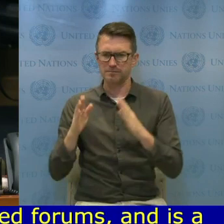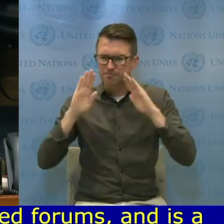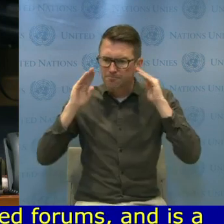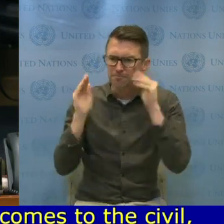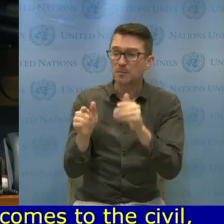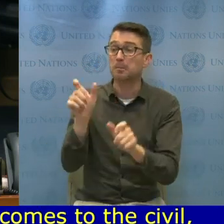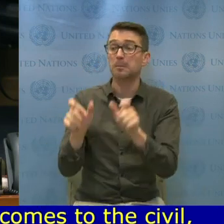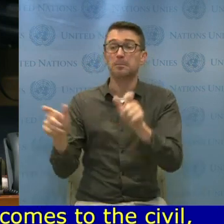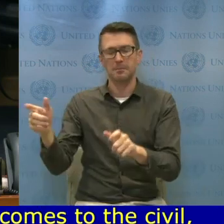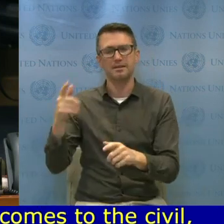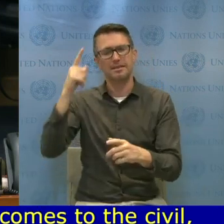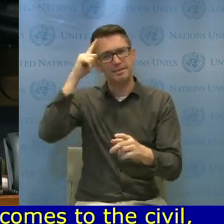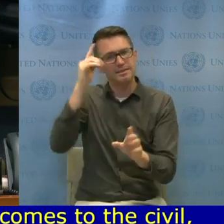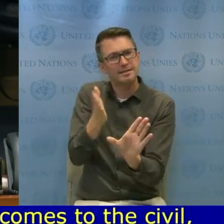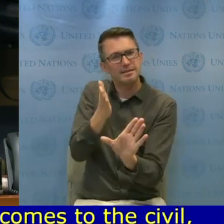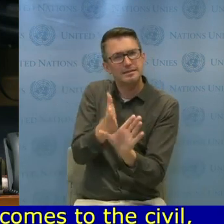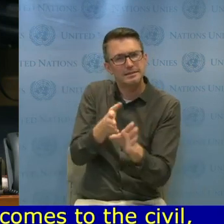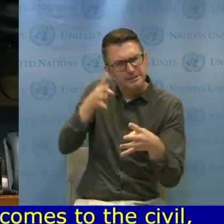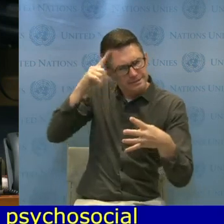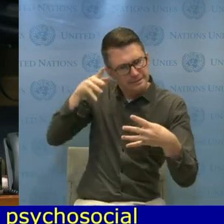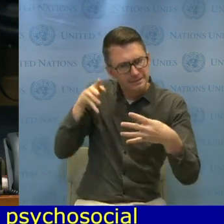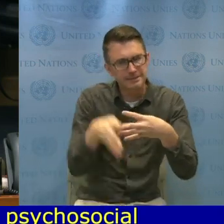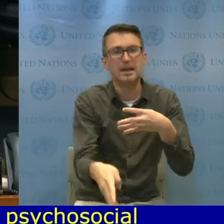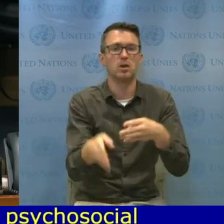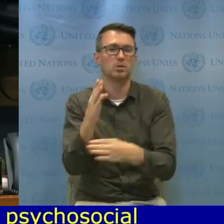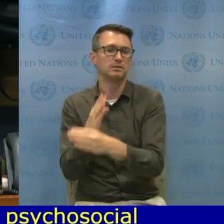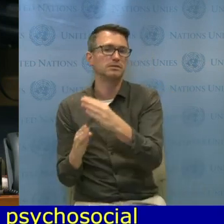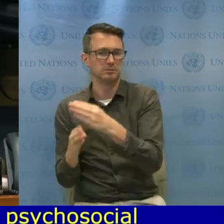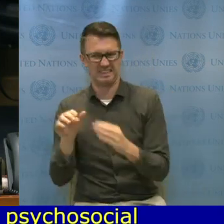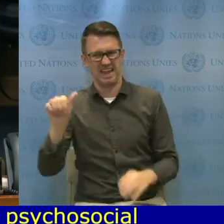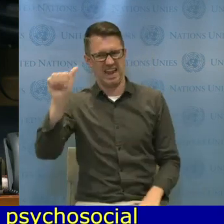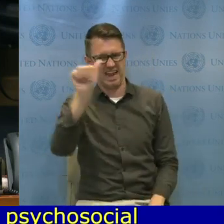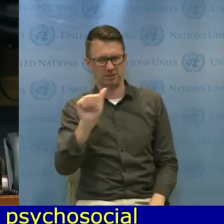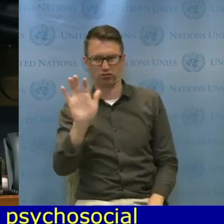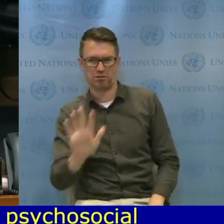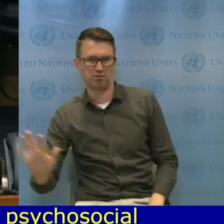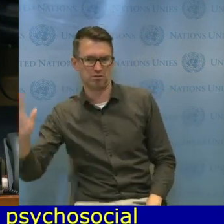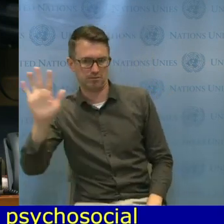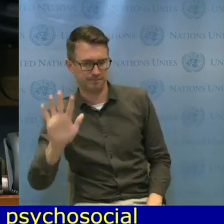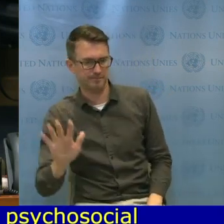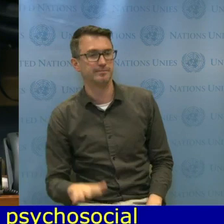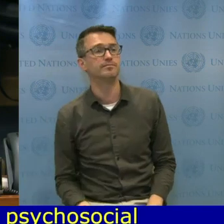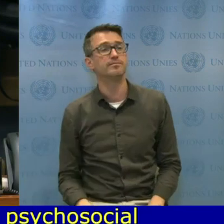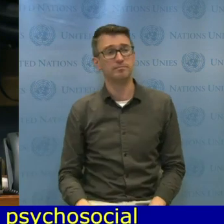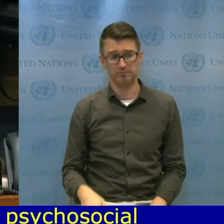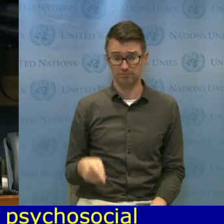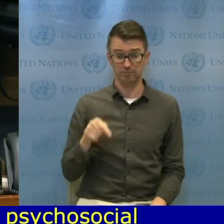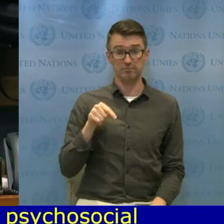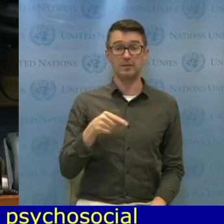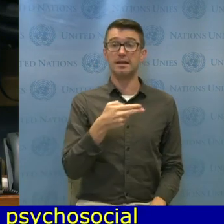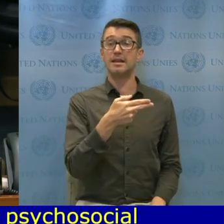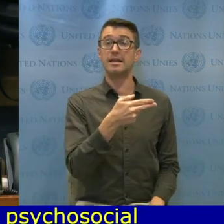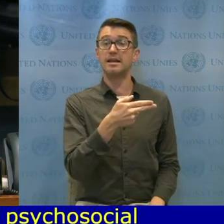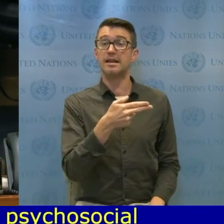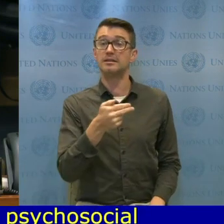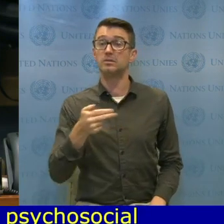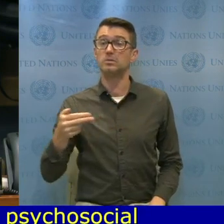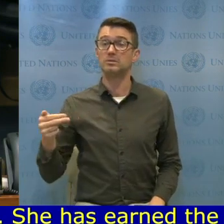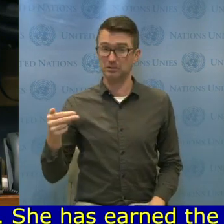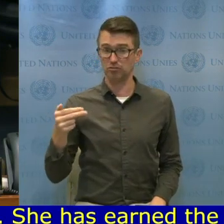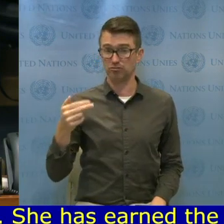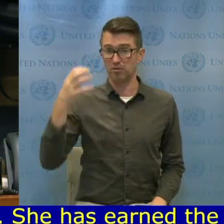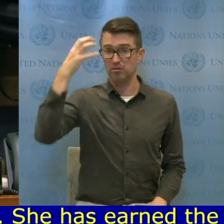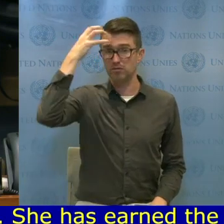respect of the Indonesian government and is now in regular process of participation in national law and policy making.